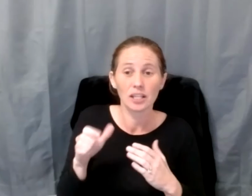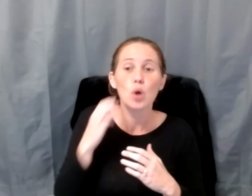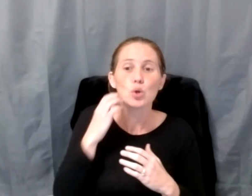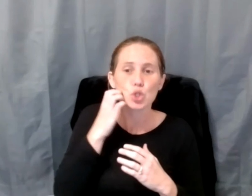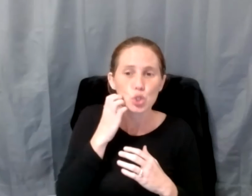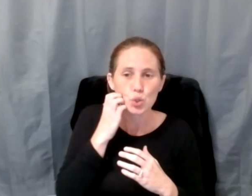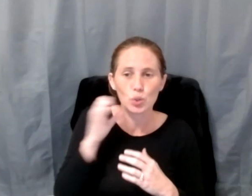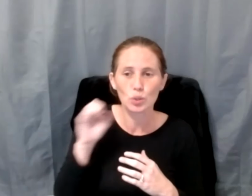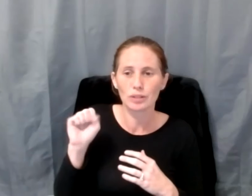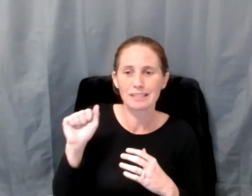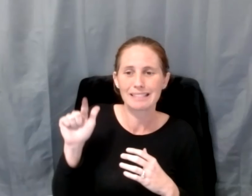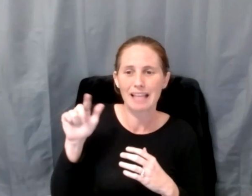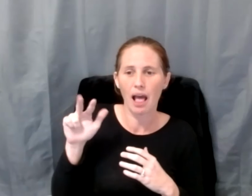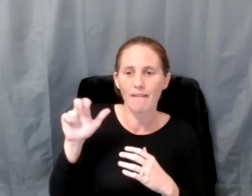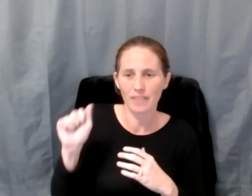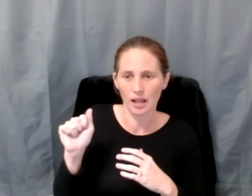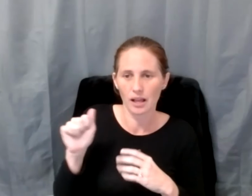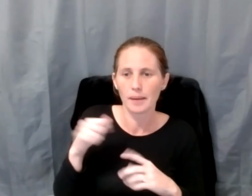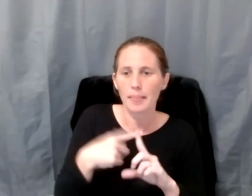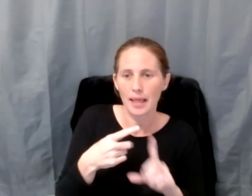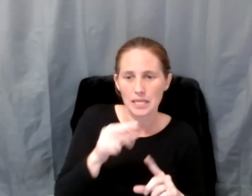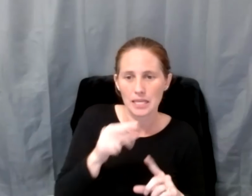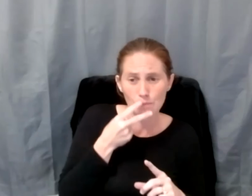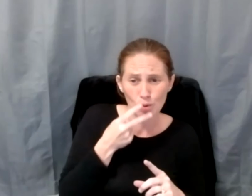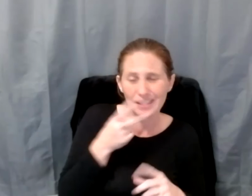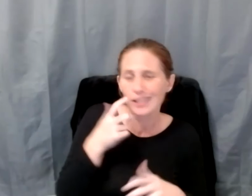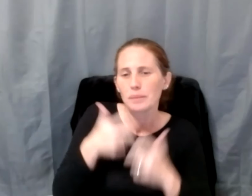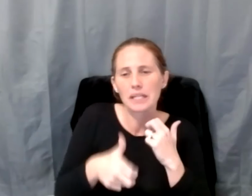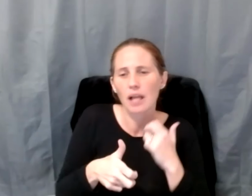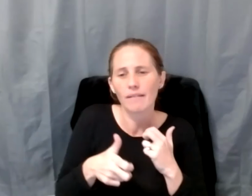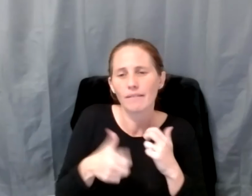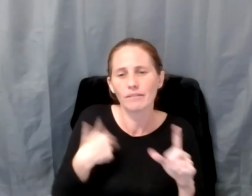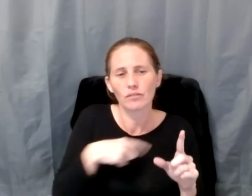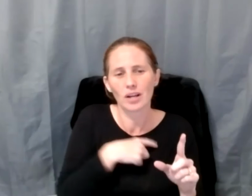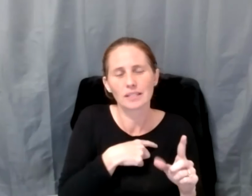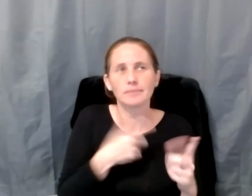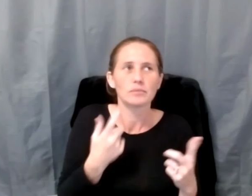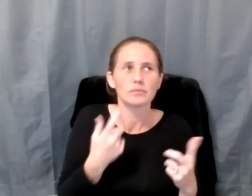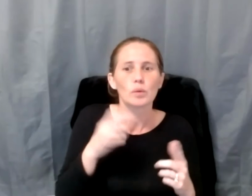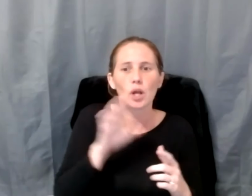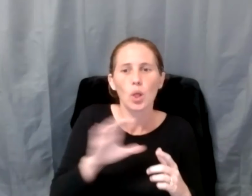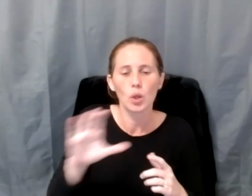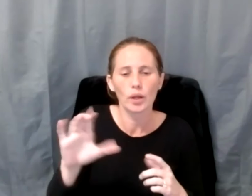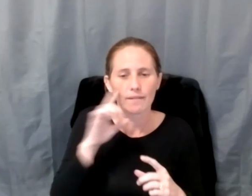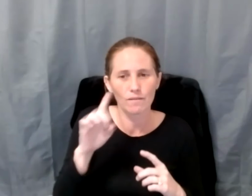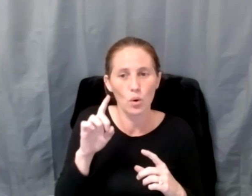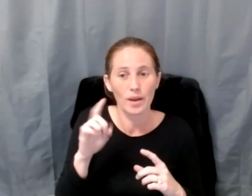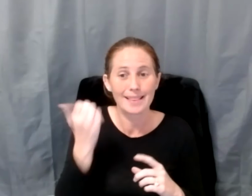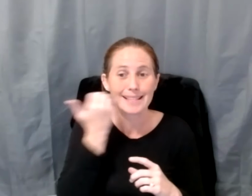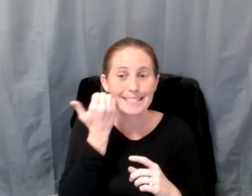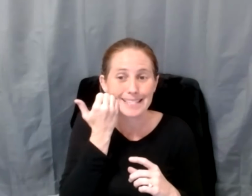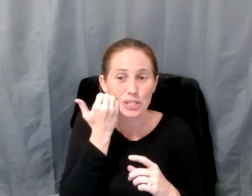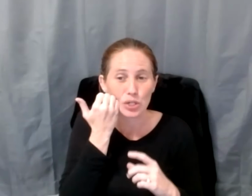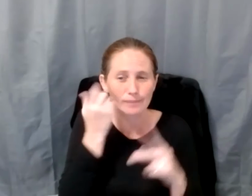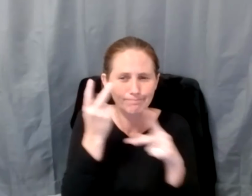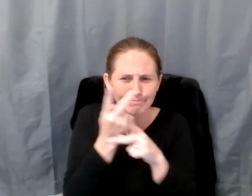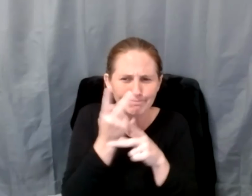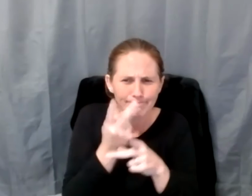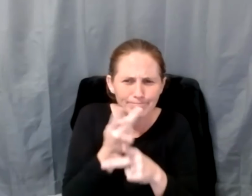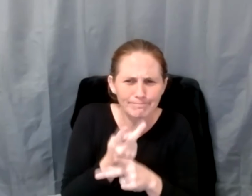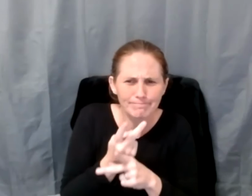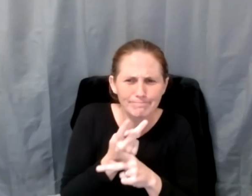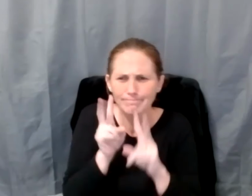Yeah, we, it would be very difficult for us to, uh, we are looking at the dental calculus and other,